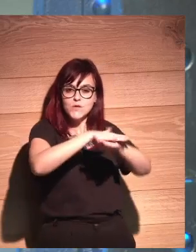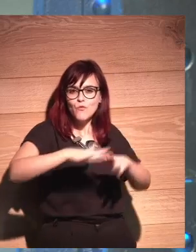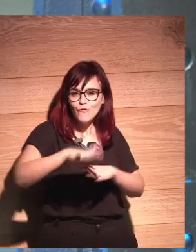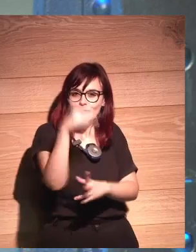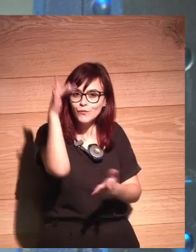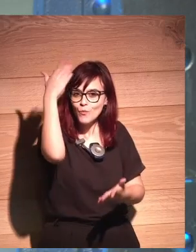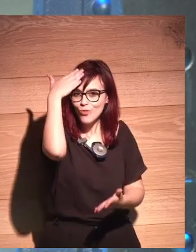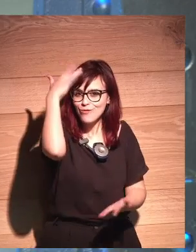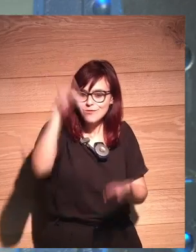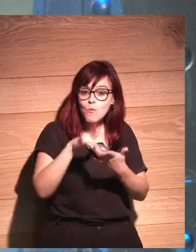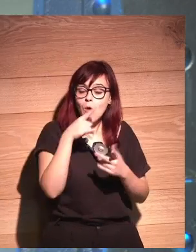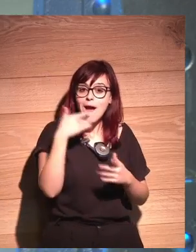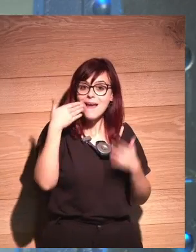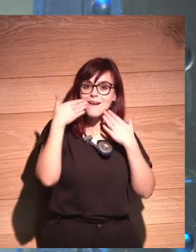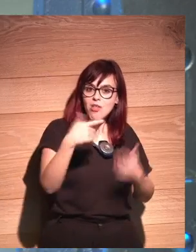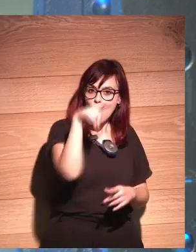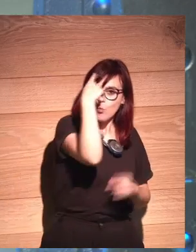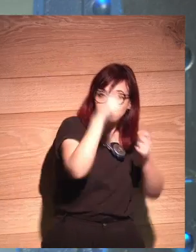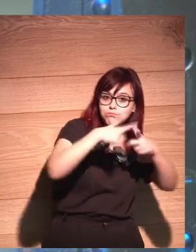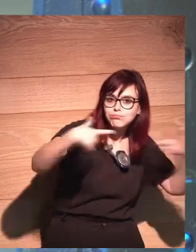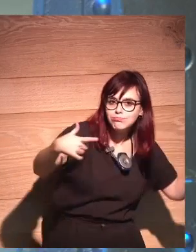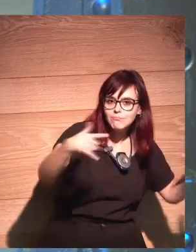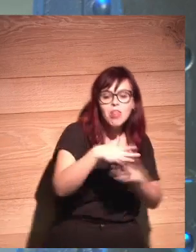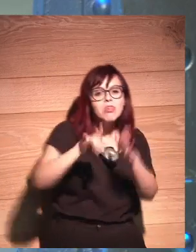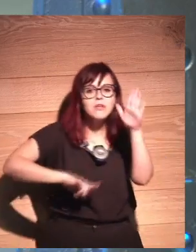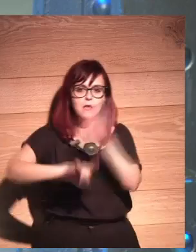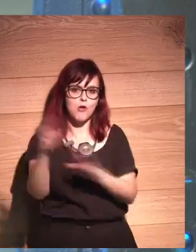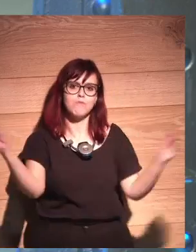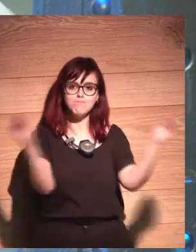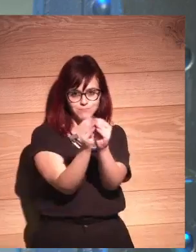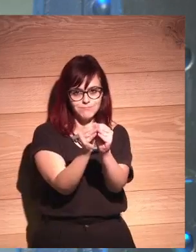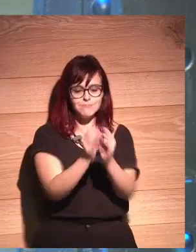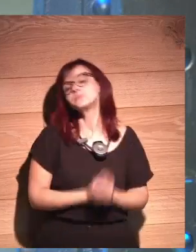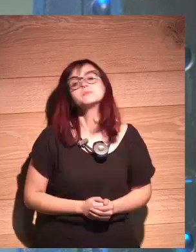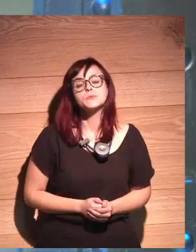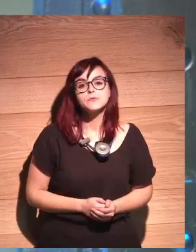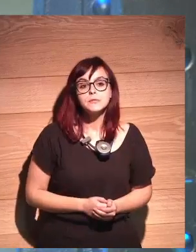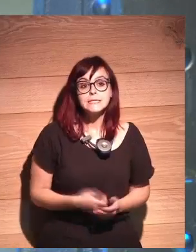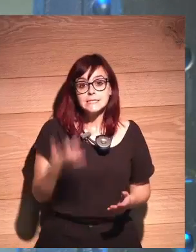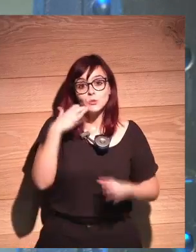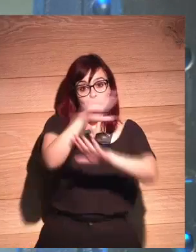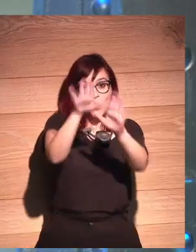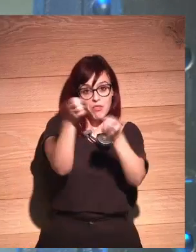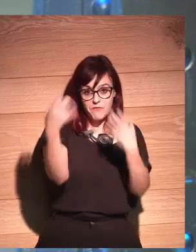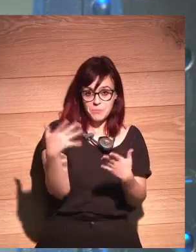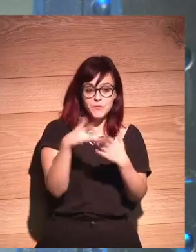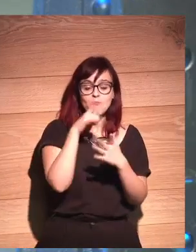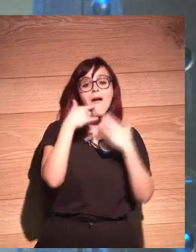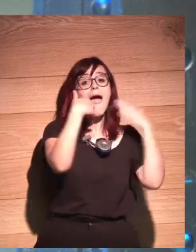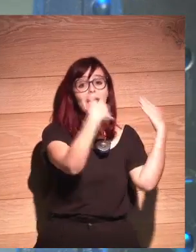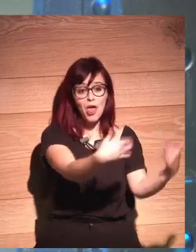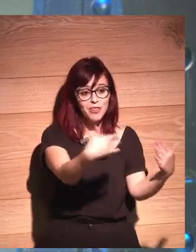fundamental freedoms. Their growth is part of development. And I would like to end